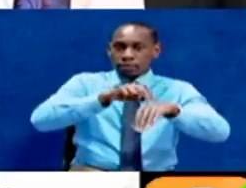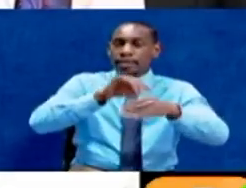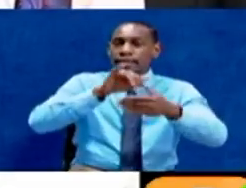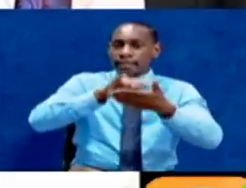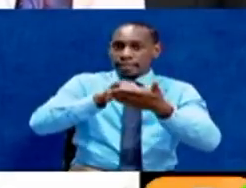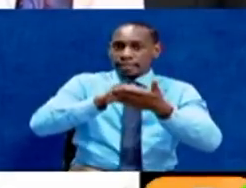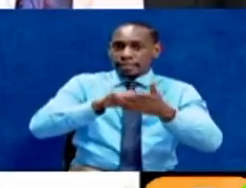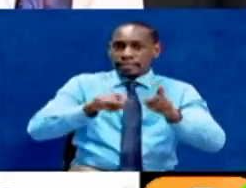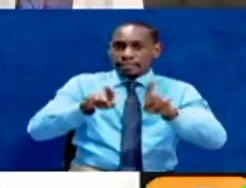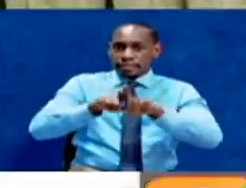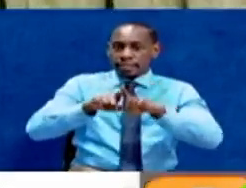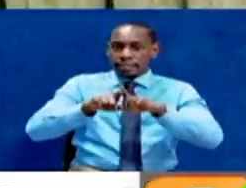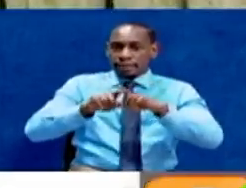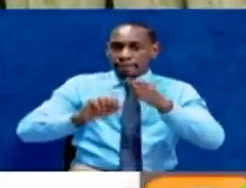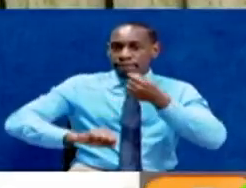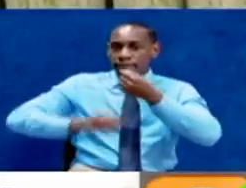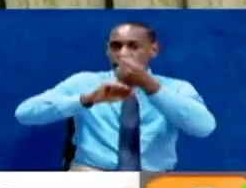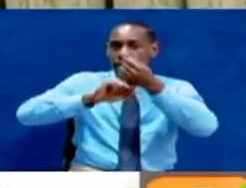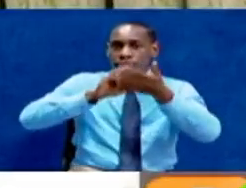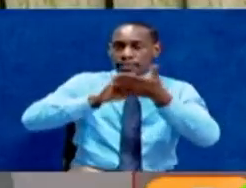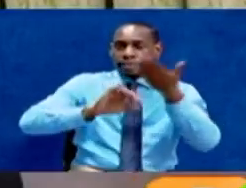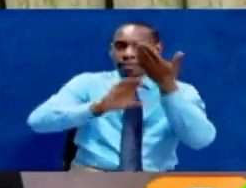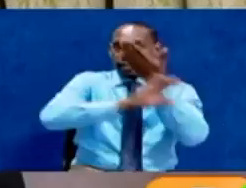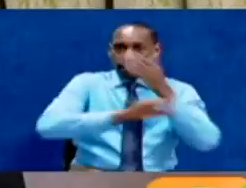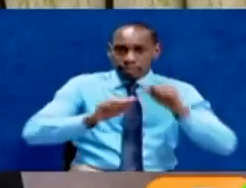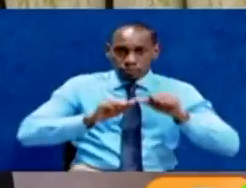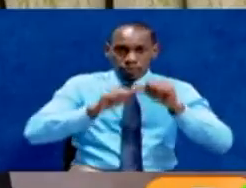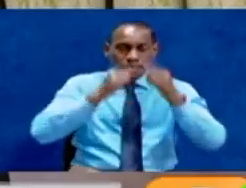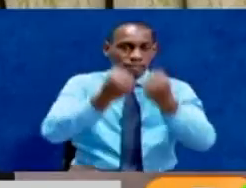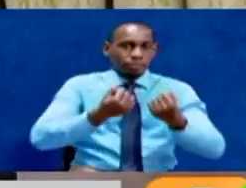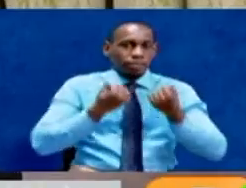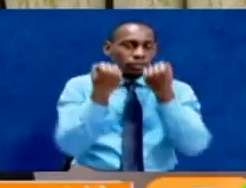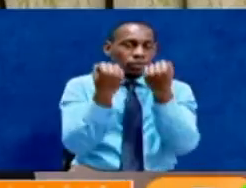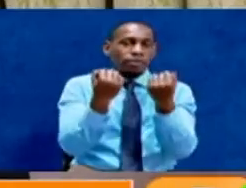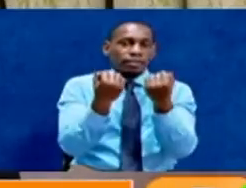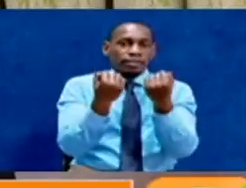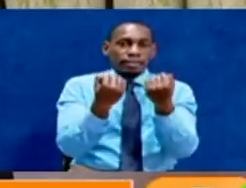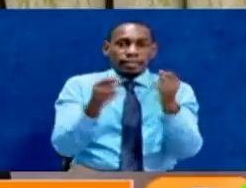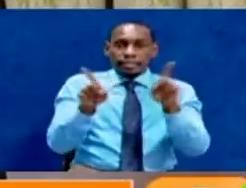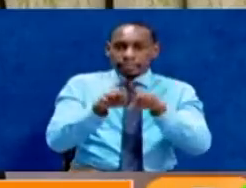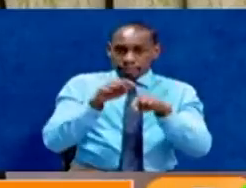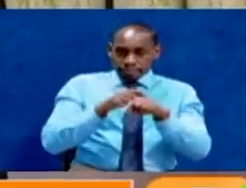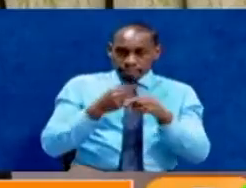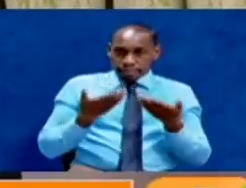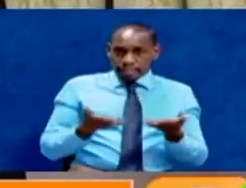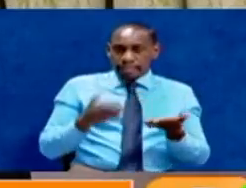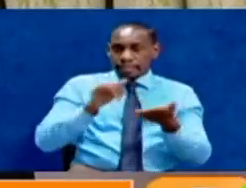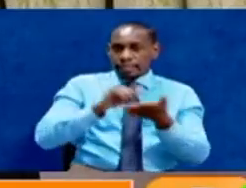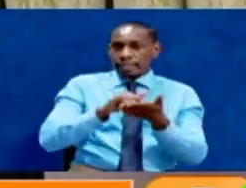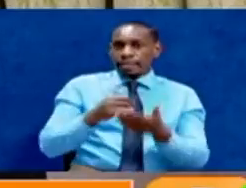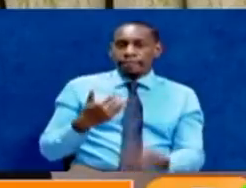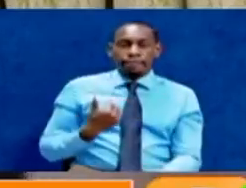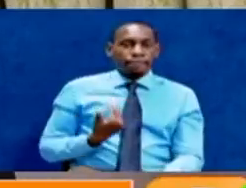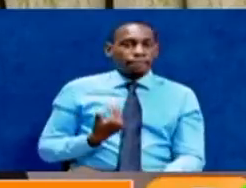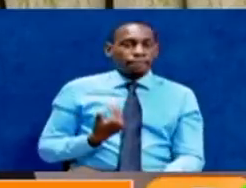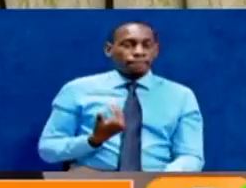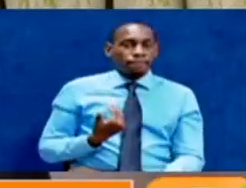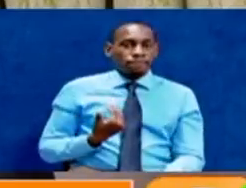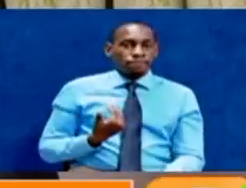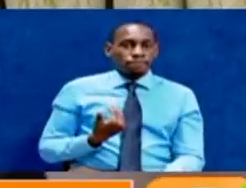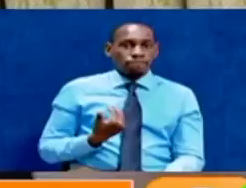that is the cornerstone of ensuring that our country remains stable. And at this particular time when we are faced